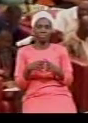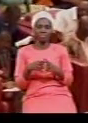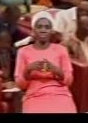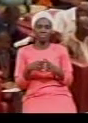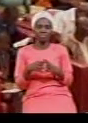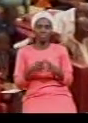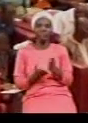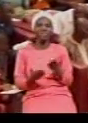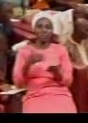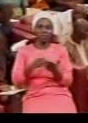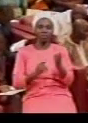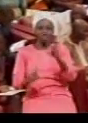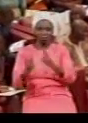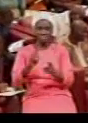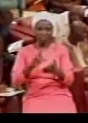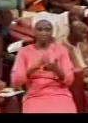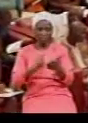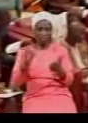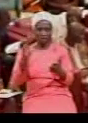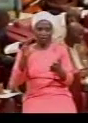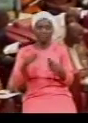Again, again. 1, 2, 3, go.